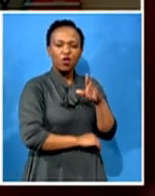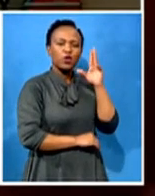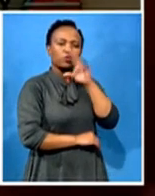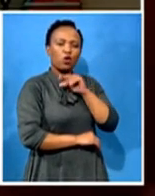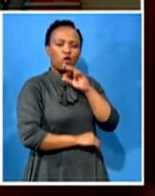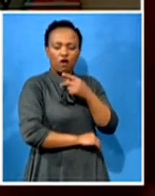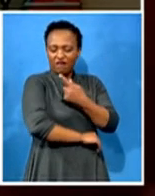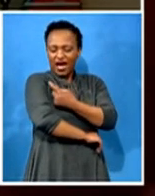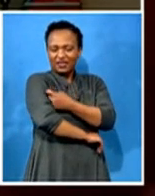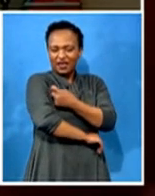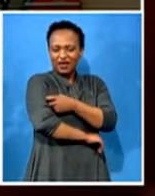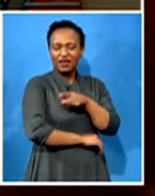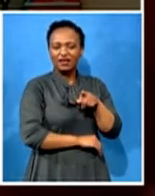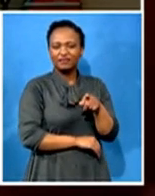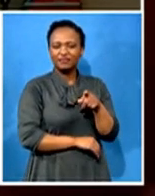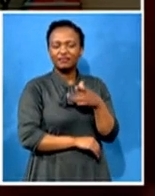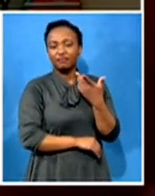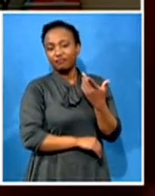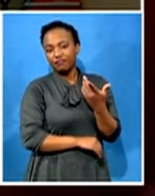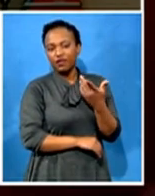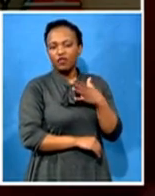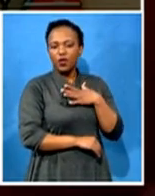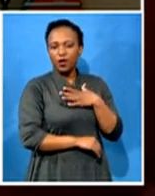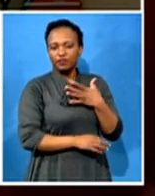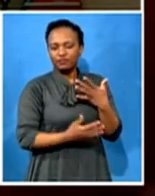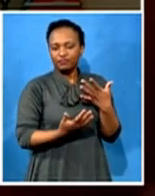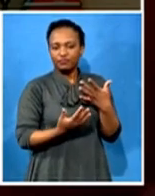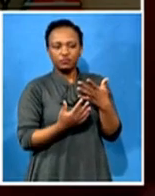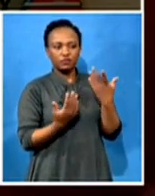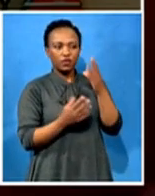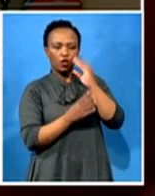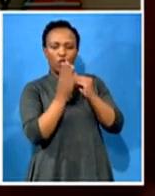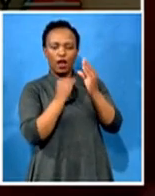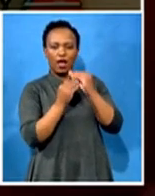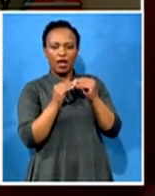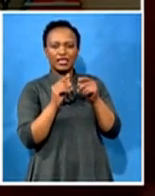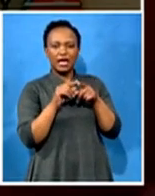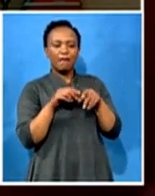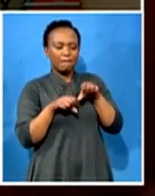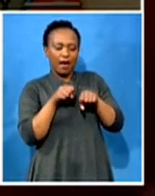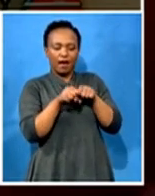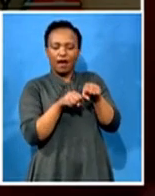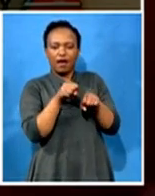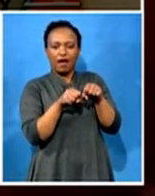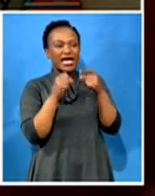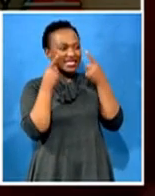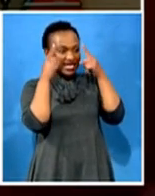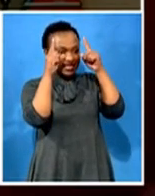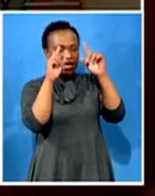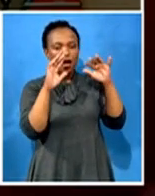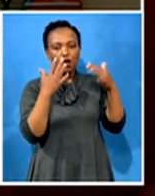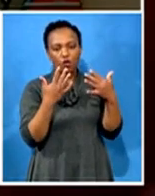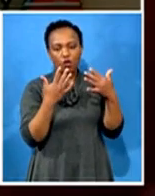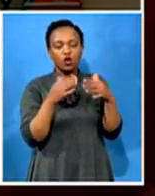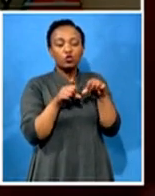to how to learn how to ride a bike, success will be to be able to ride that bike to the end of the street and not